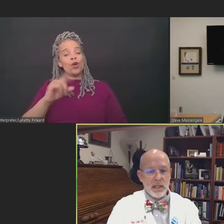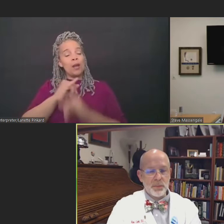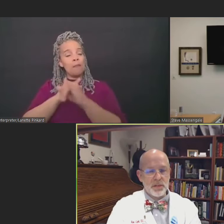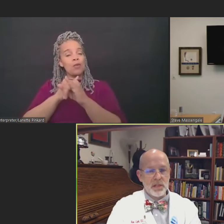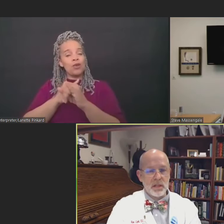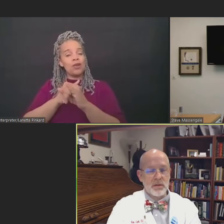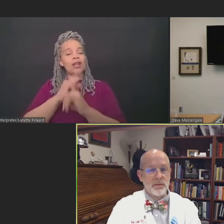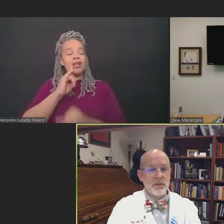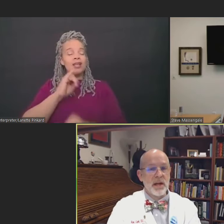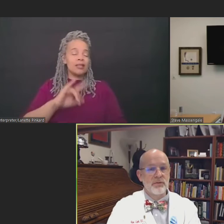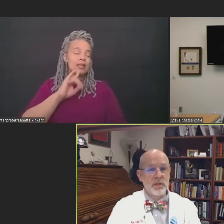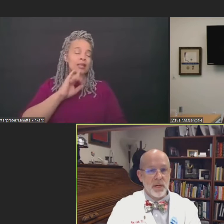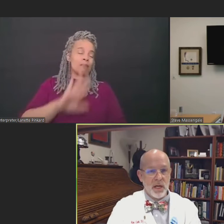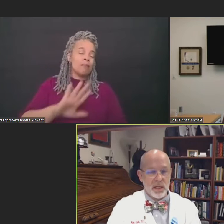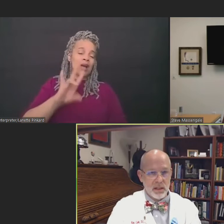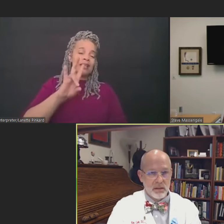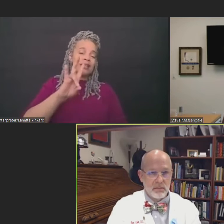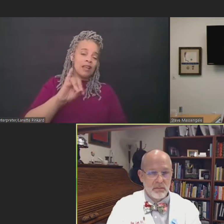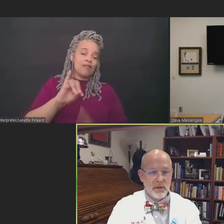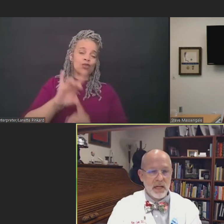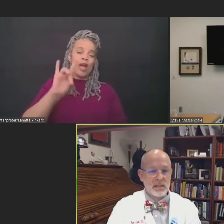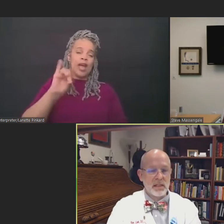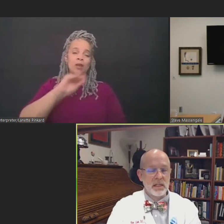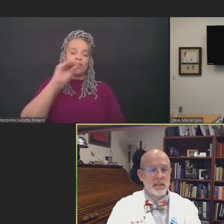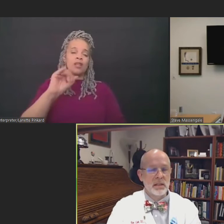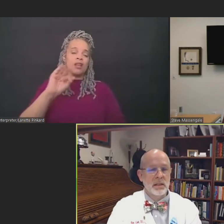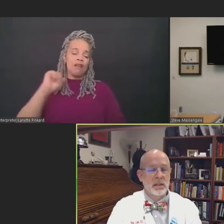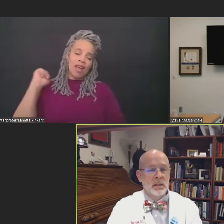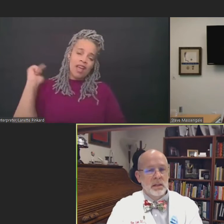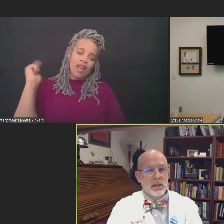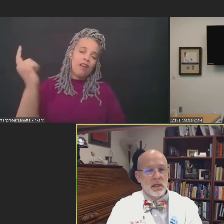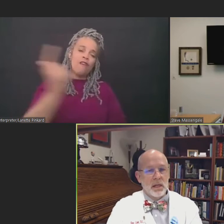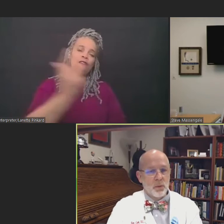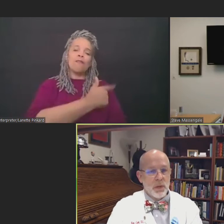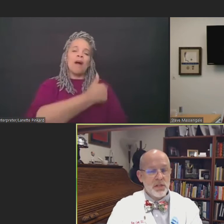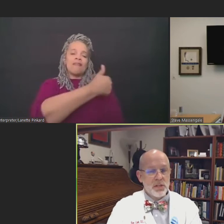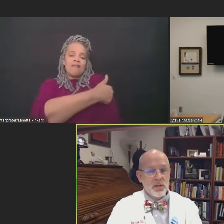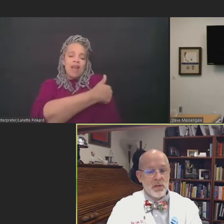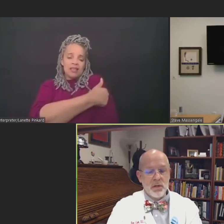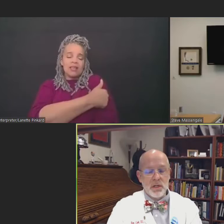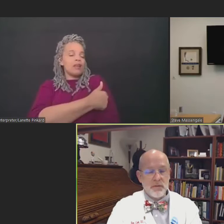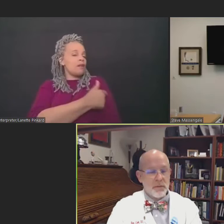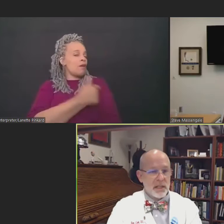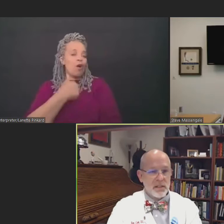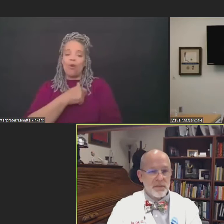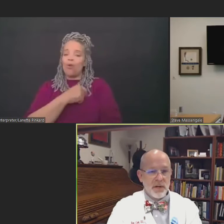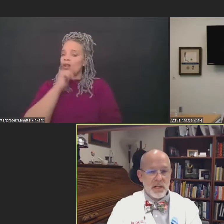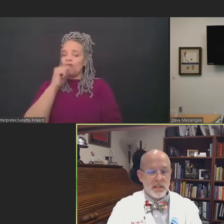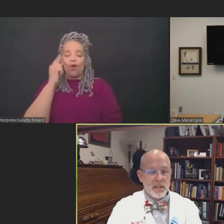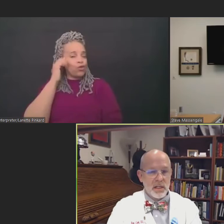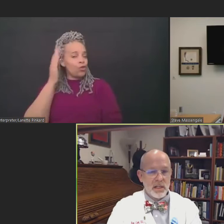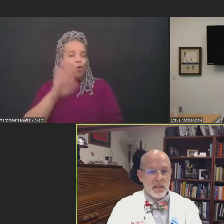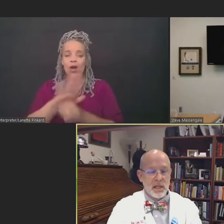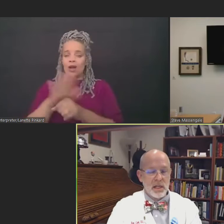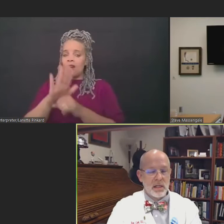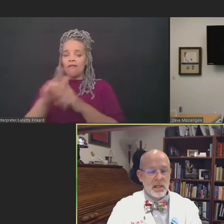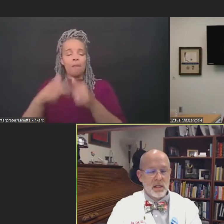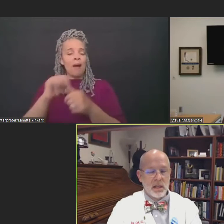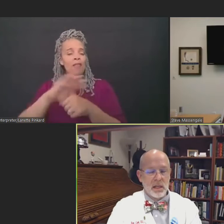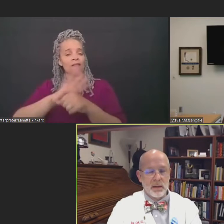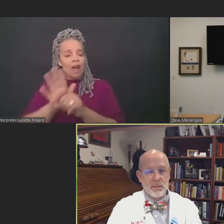to 80% of everybody vaccinated, we just don't know enough about this virus